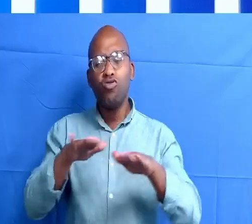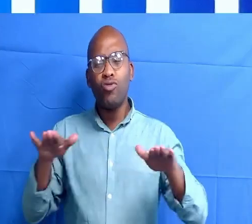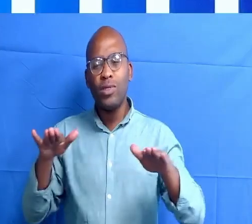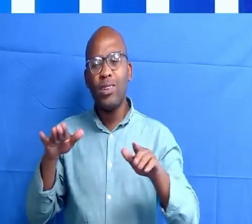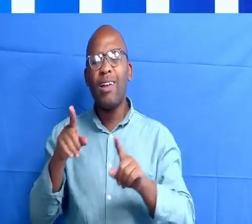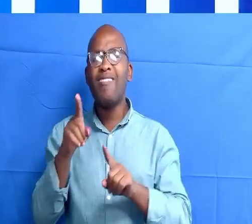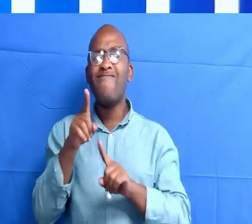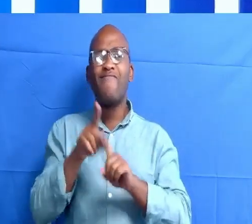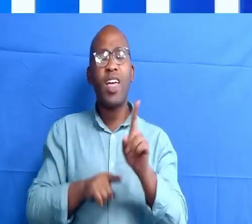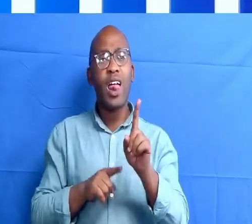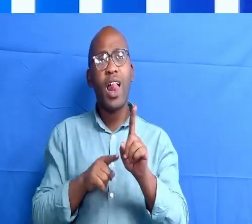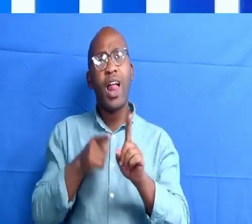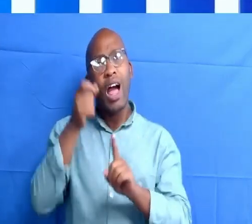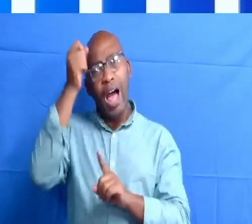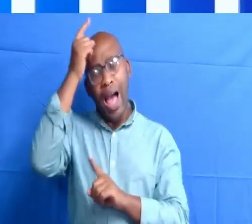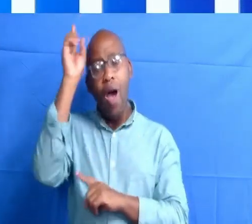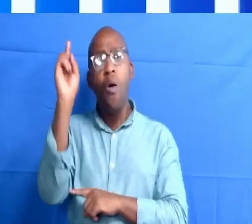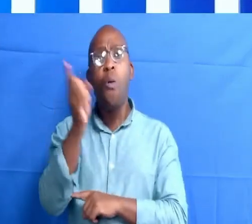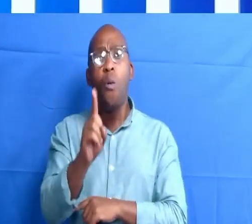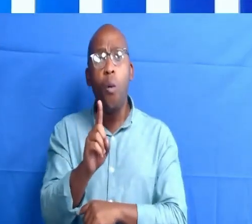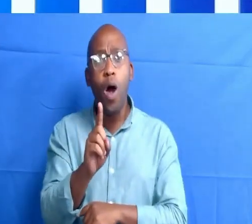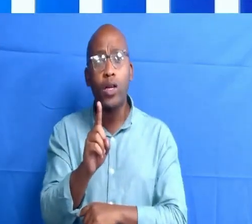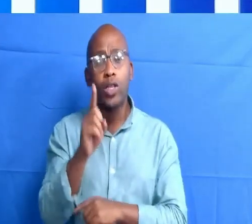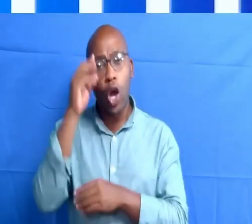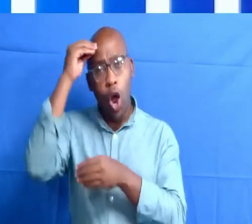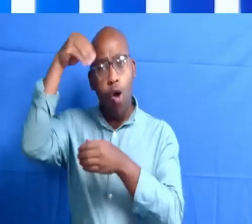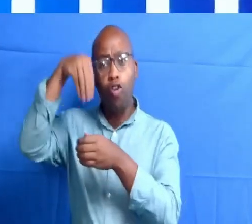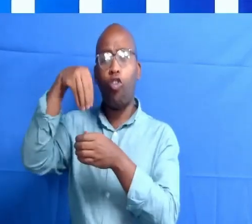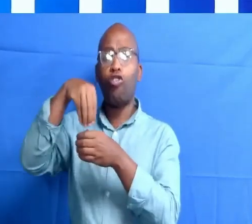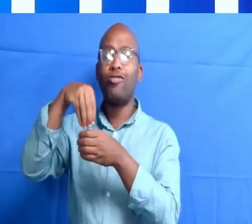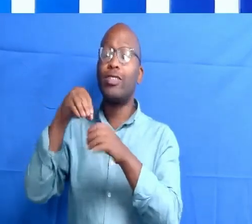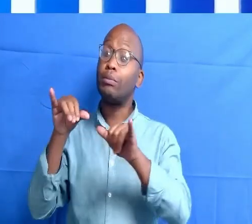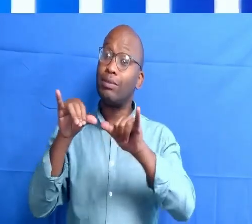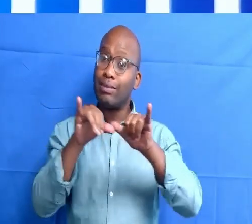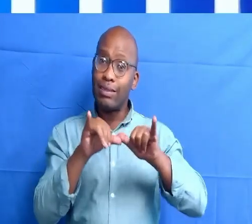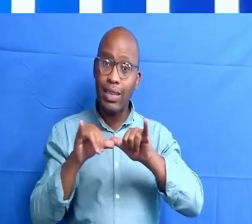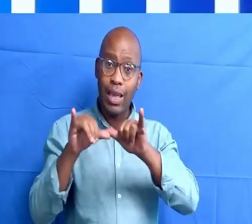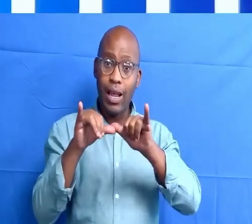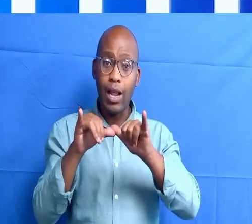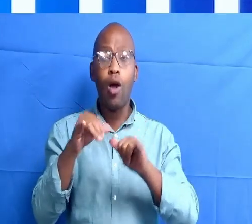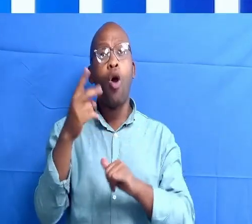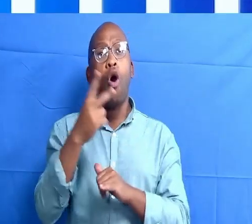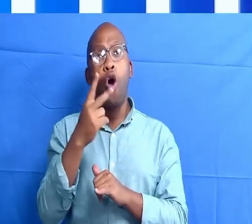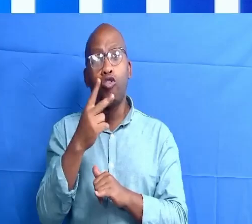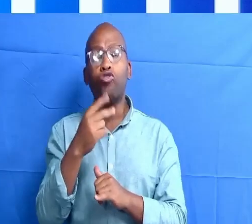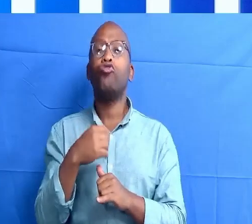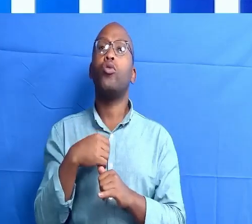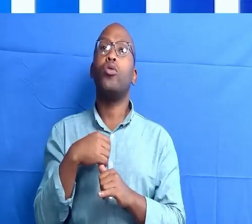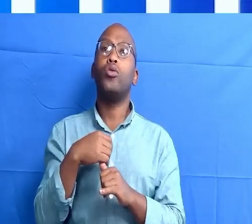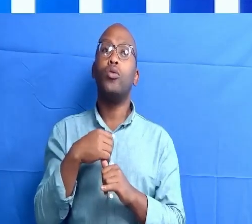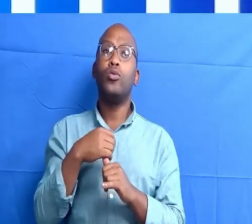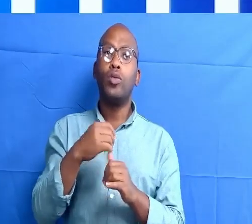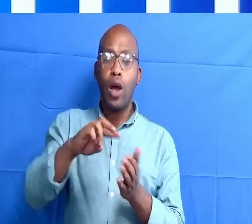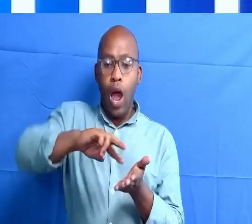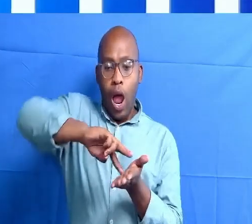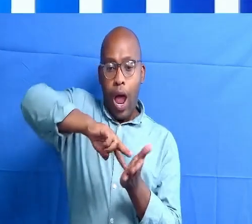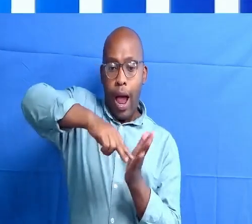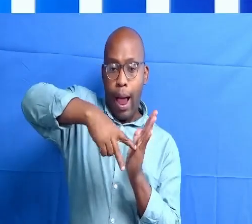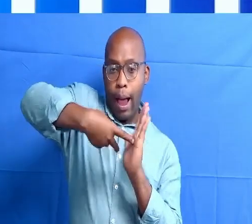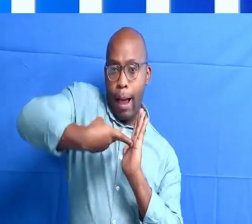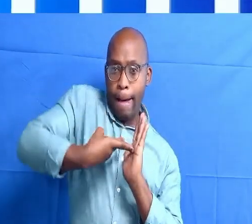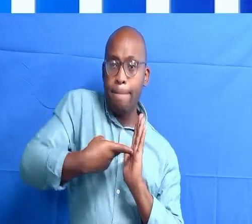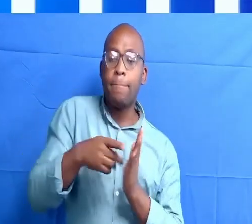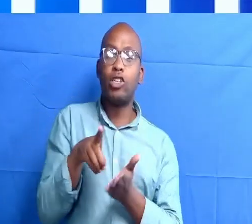understand the concept of the scale and also give the correct compass direction from the floor